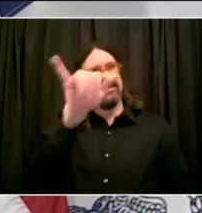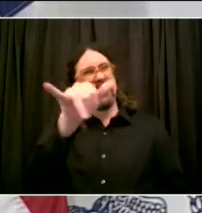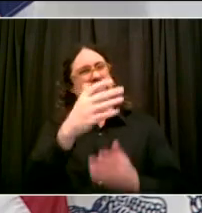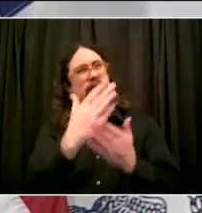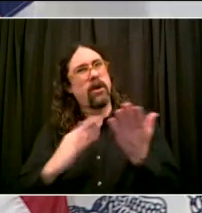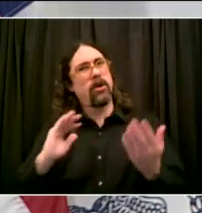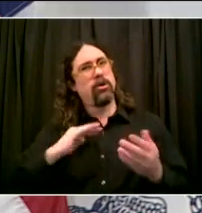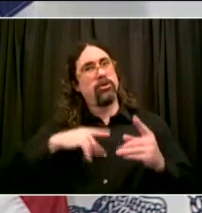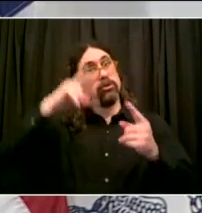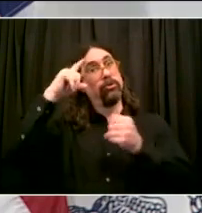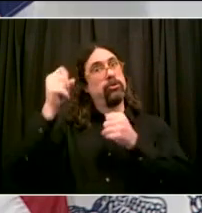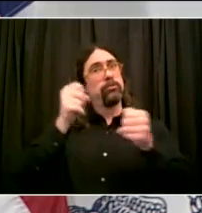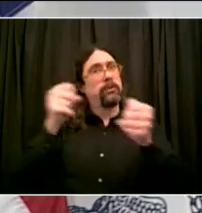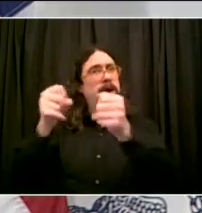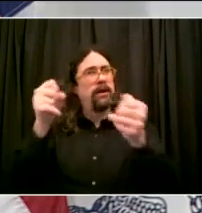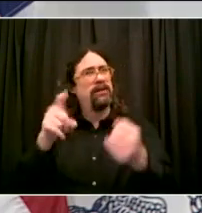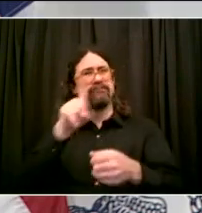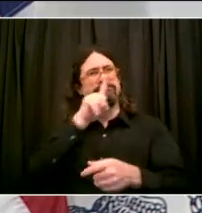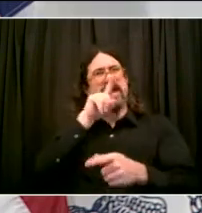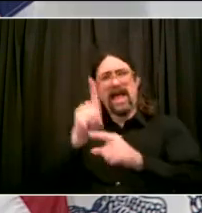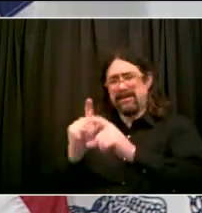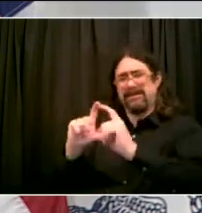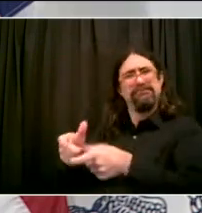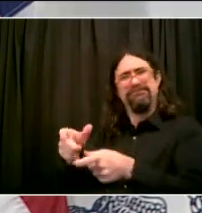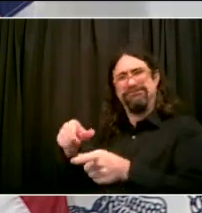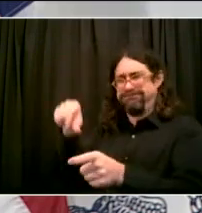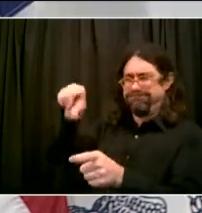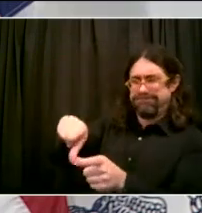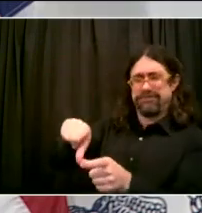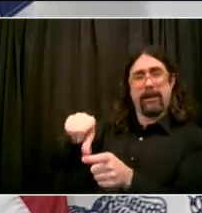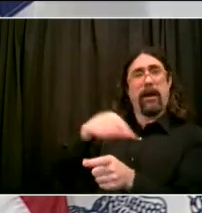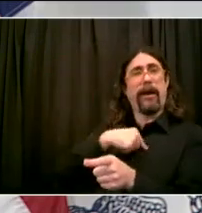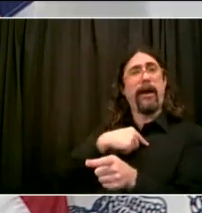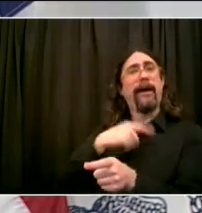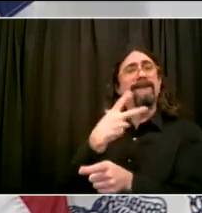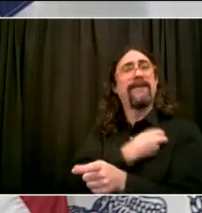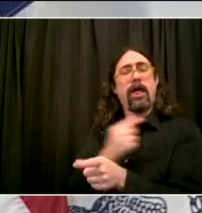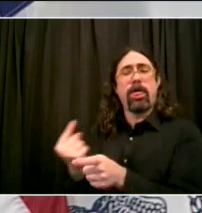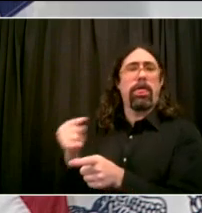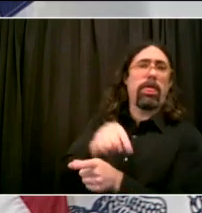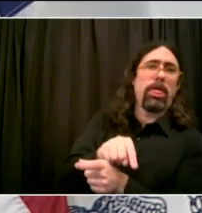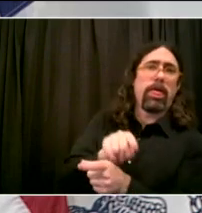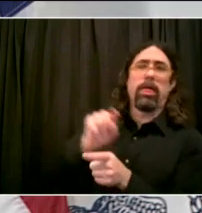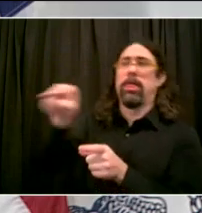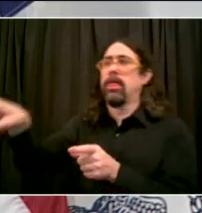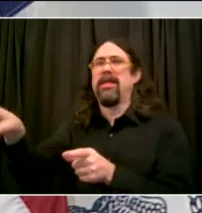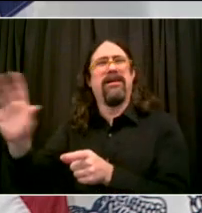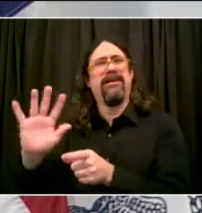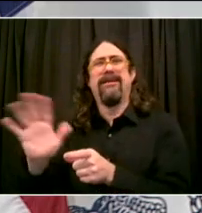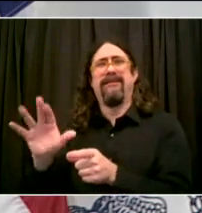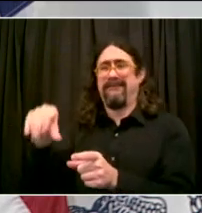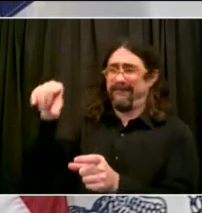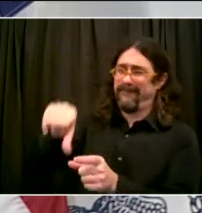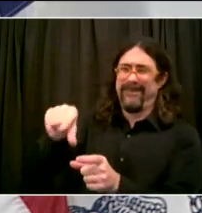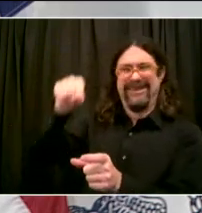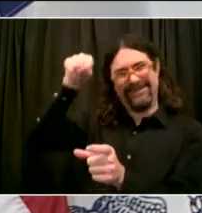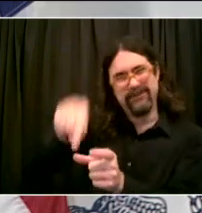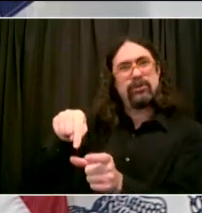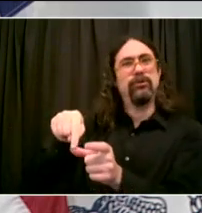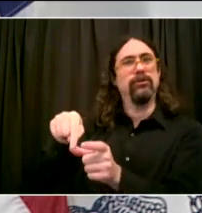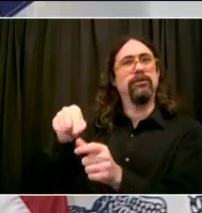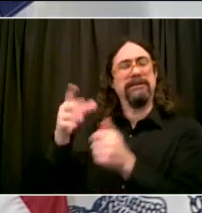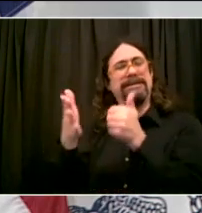demystify, answer questions, lay concerns, and then, yes, multiple languages, including the application form